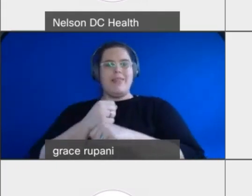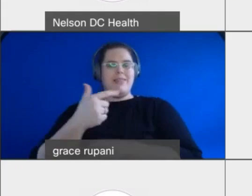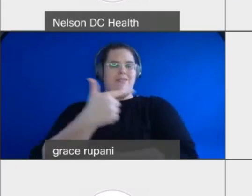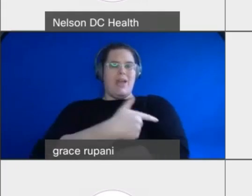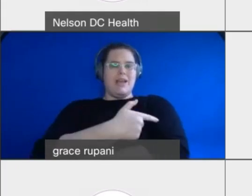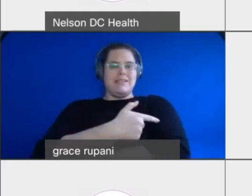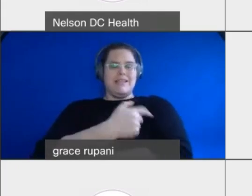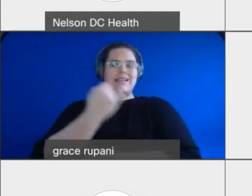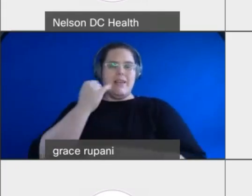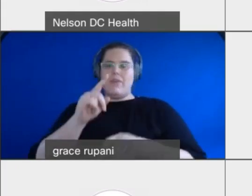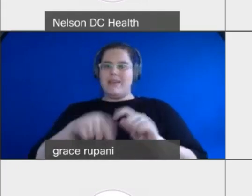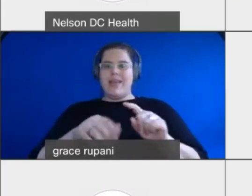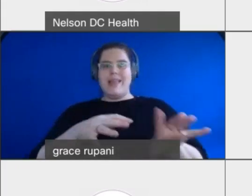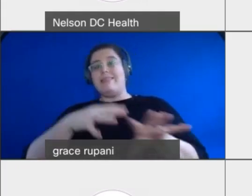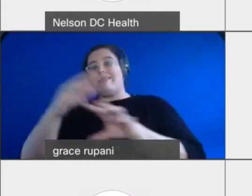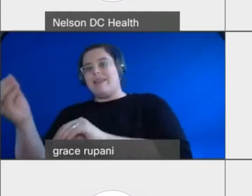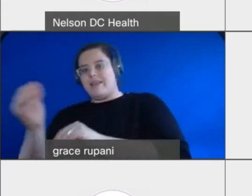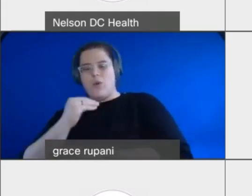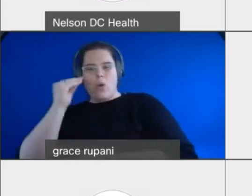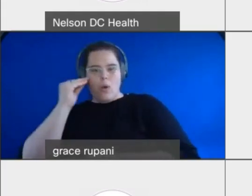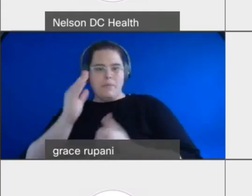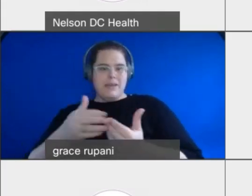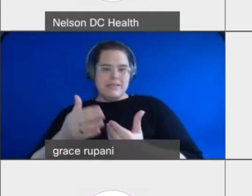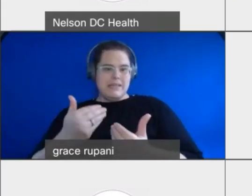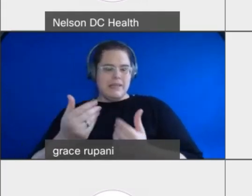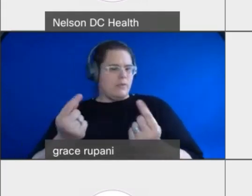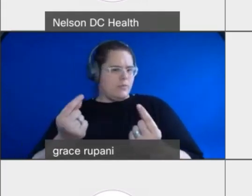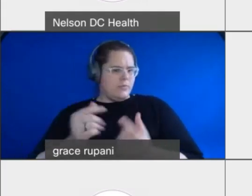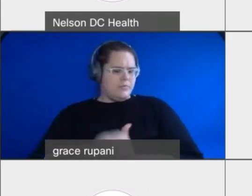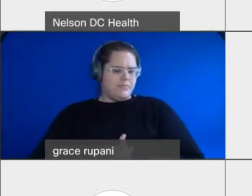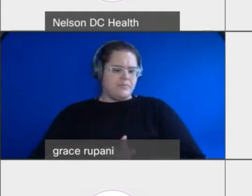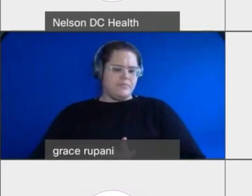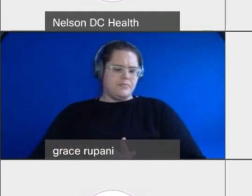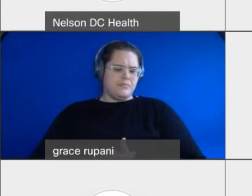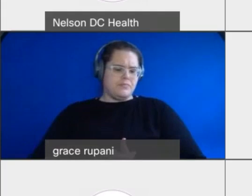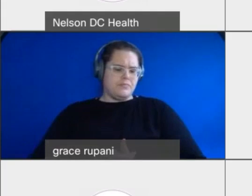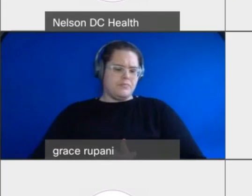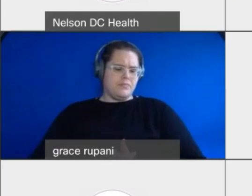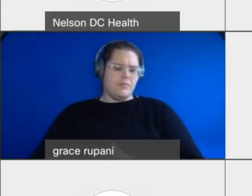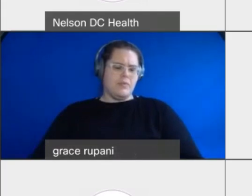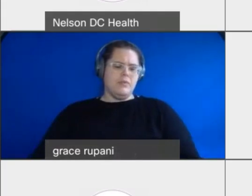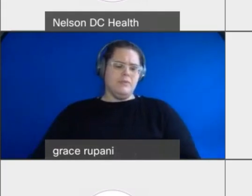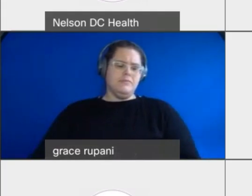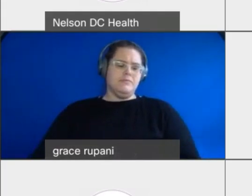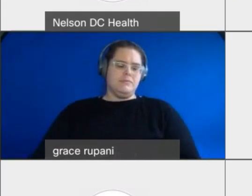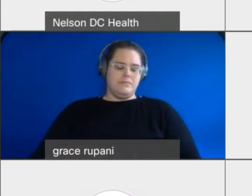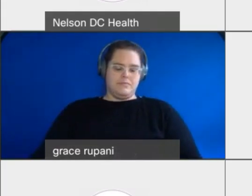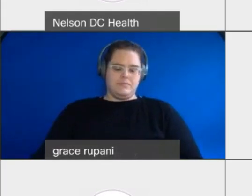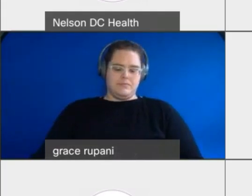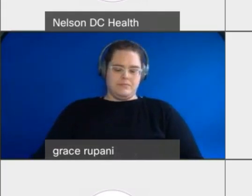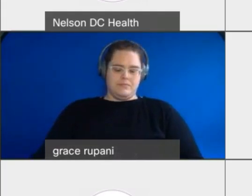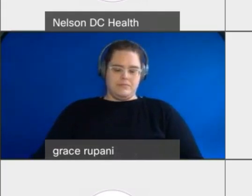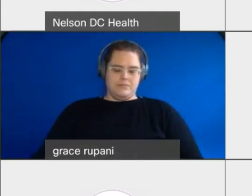their homes to get vaccinated? So we have already talked to DC Health about this